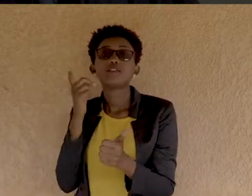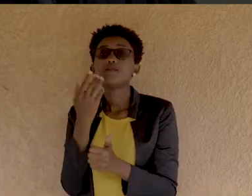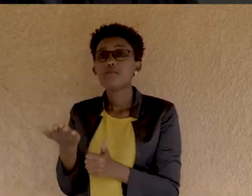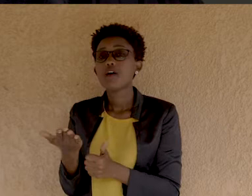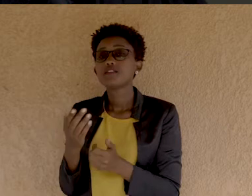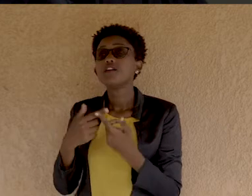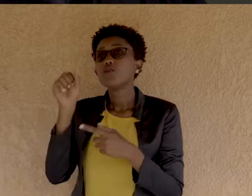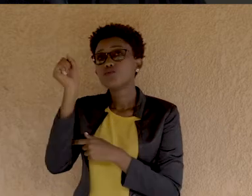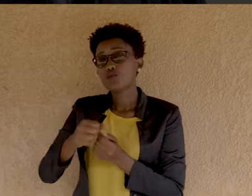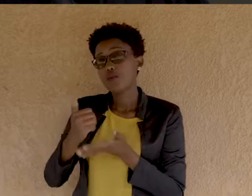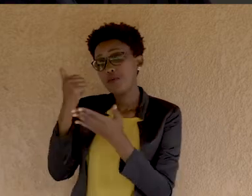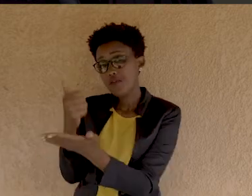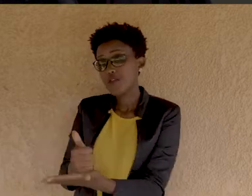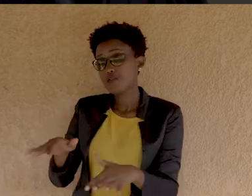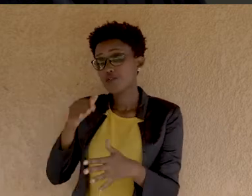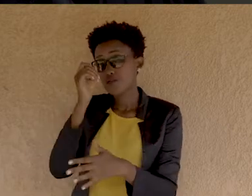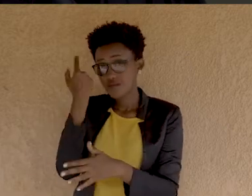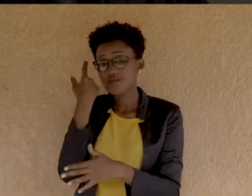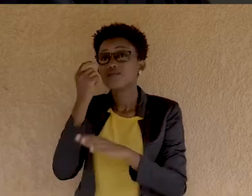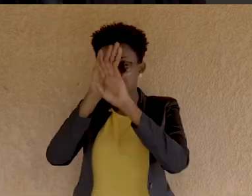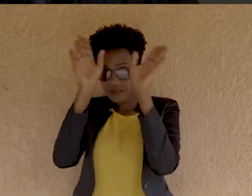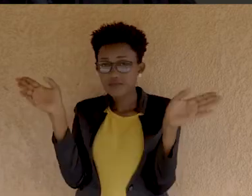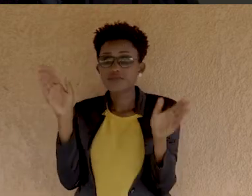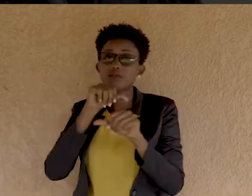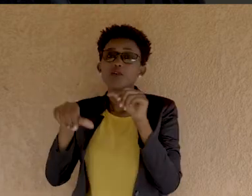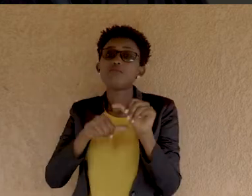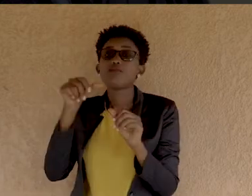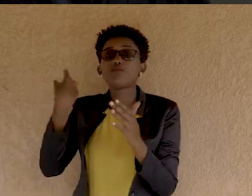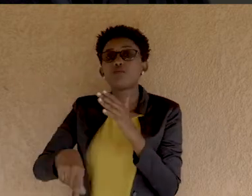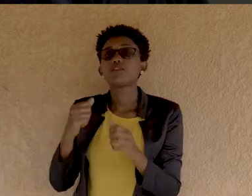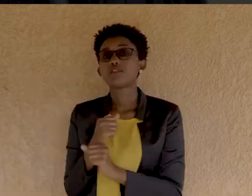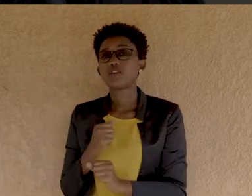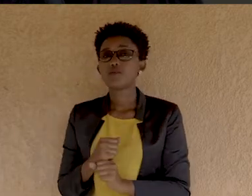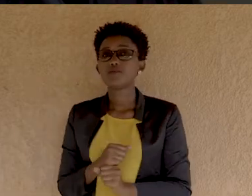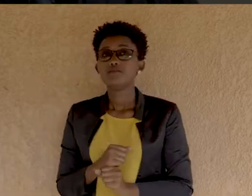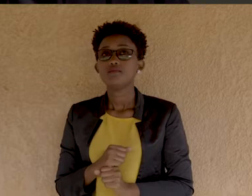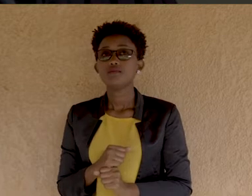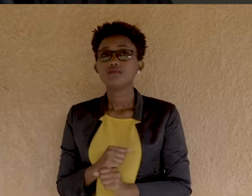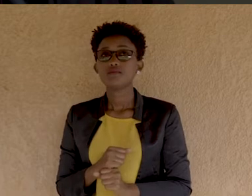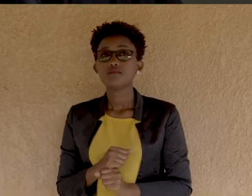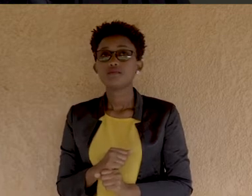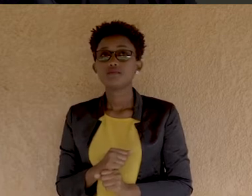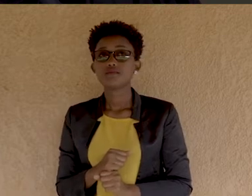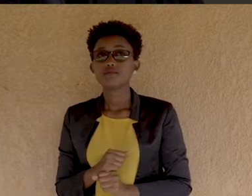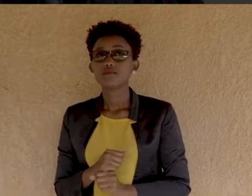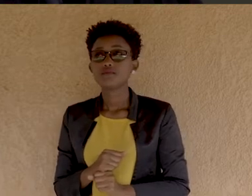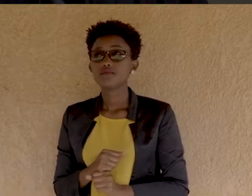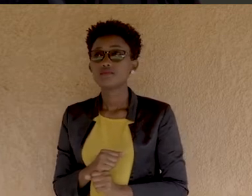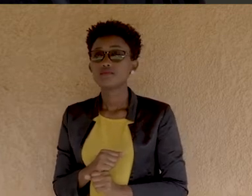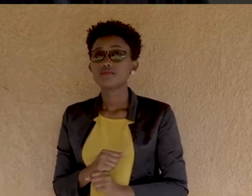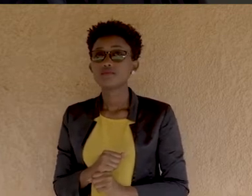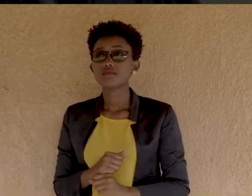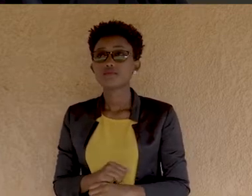natwe ibyo tuvuga tubyumva n'ibyo uwo twunganiraga avuga tukabisemurirwa. Icyo